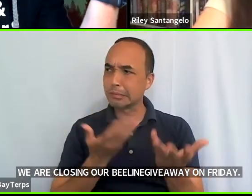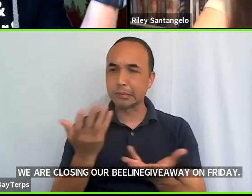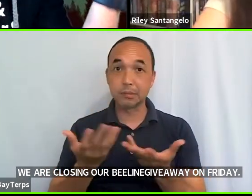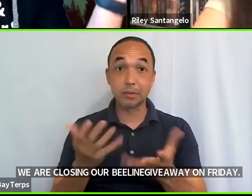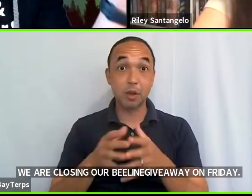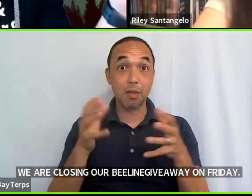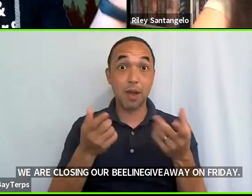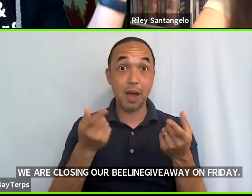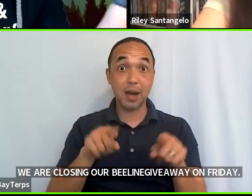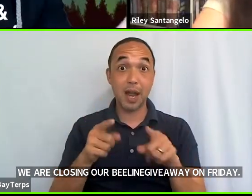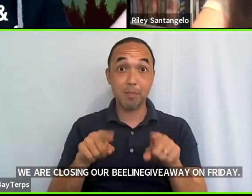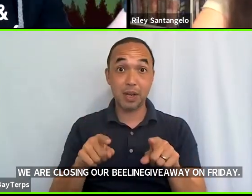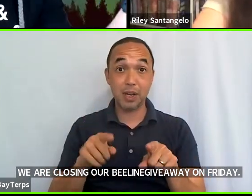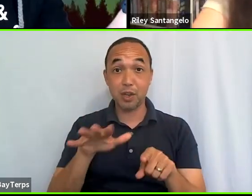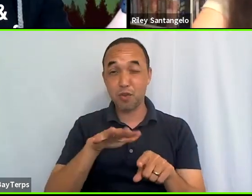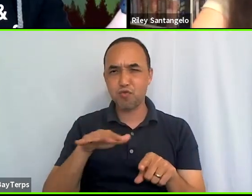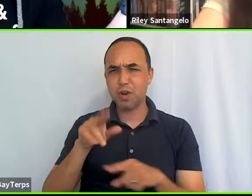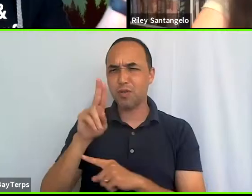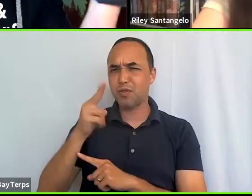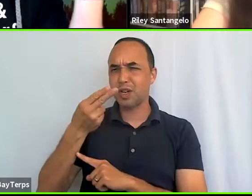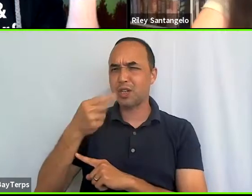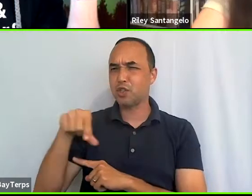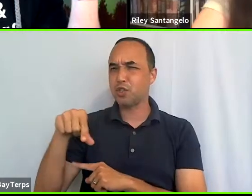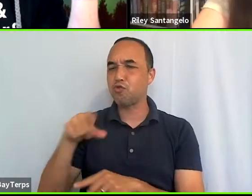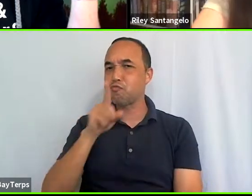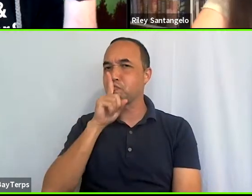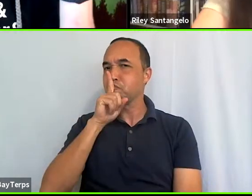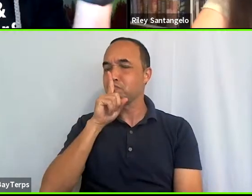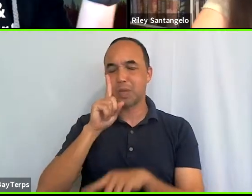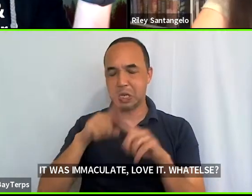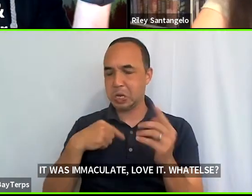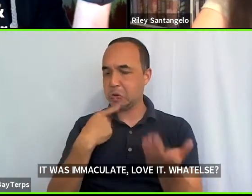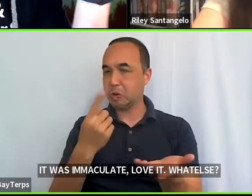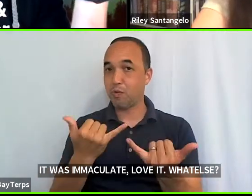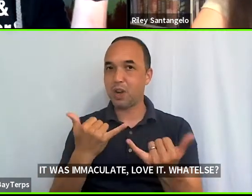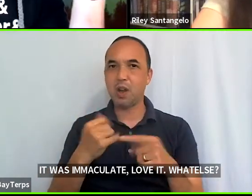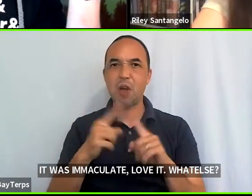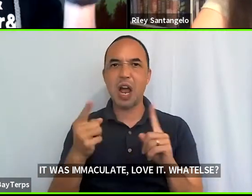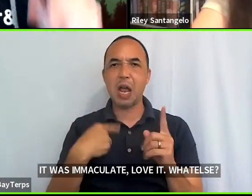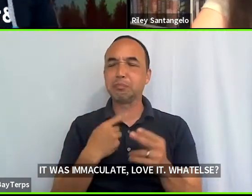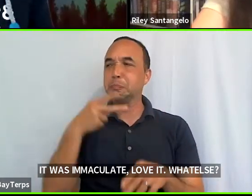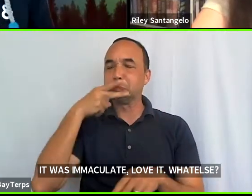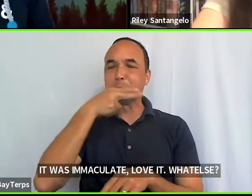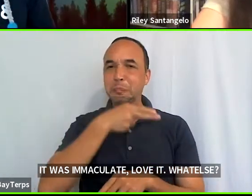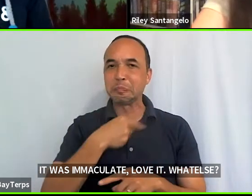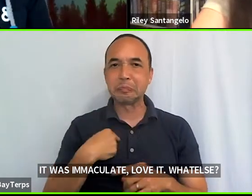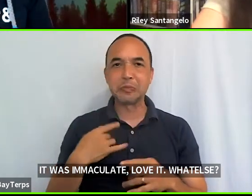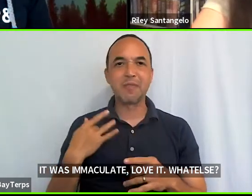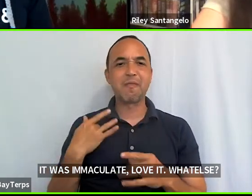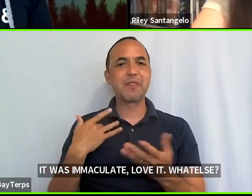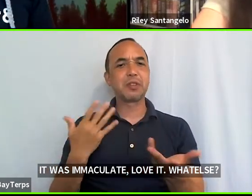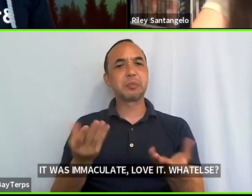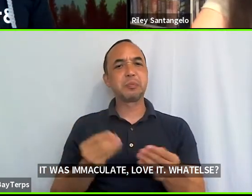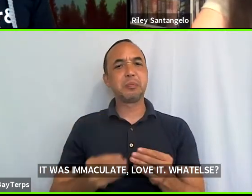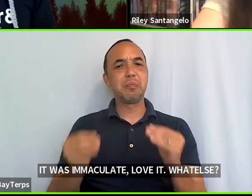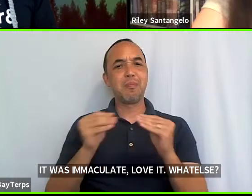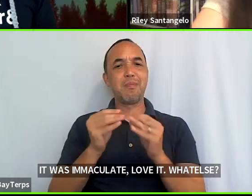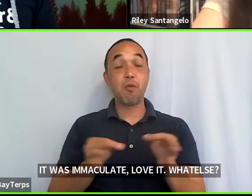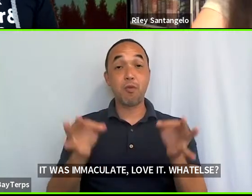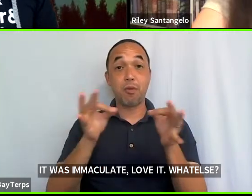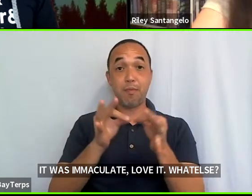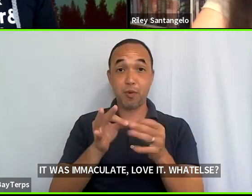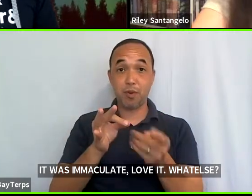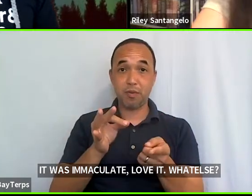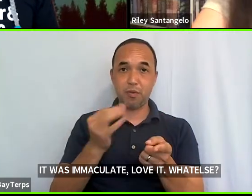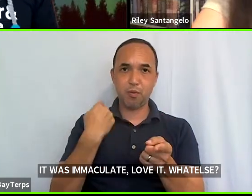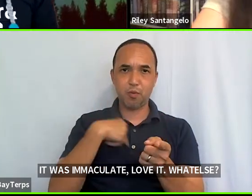at HQ that we can't quite talk about yet, but I'm not going to talk too much more. I feel like it's more important that we get to the main